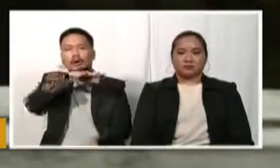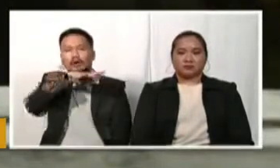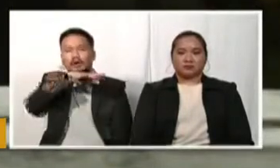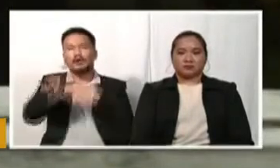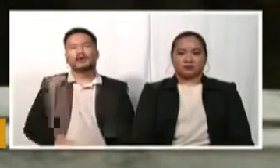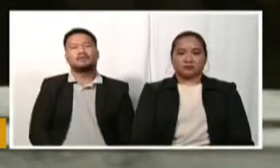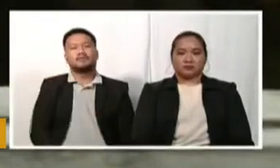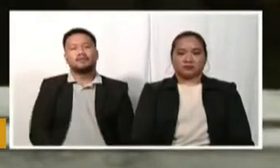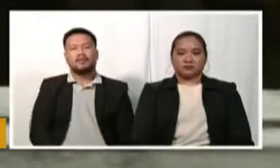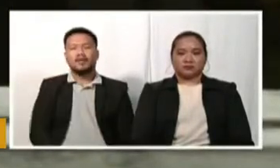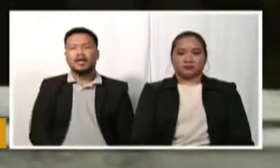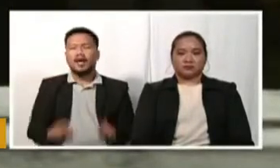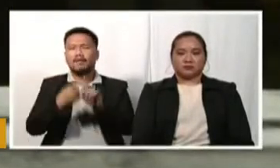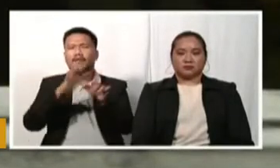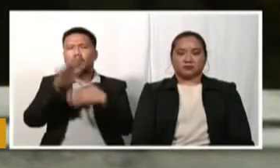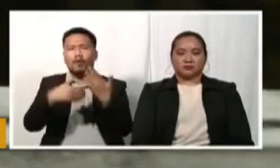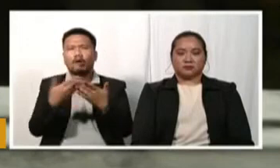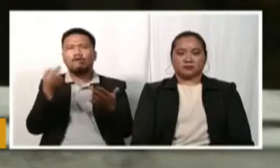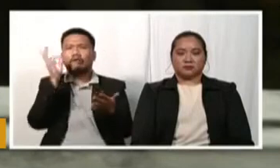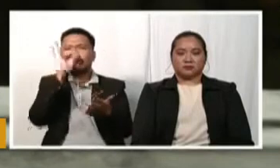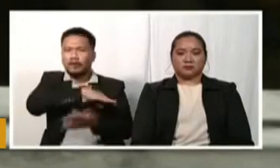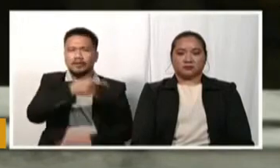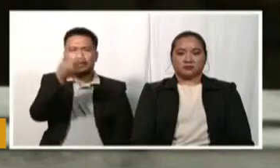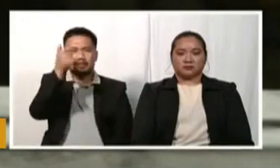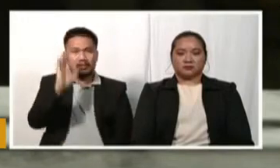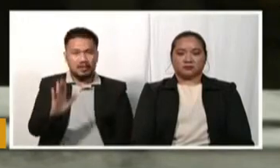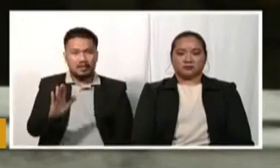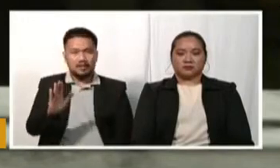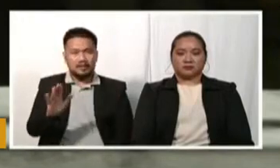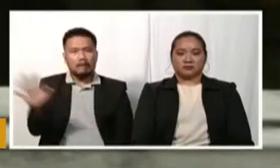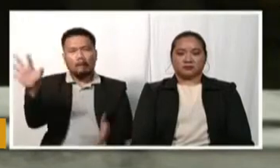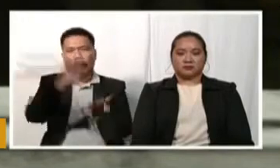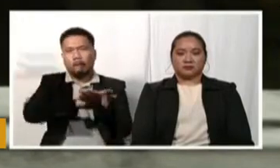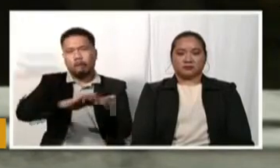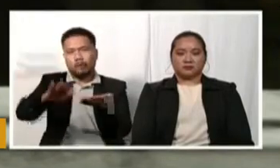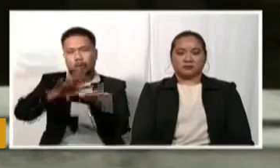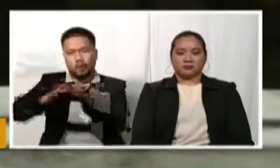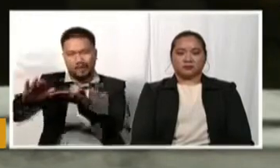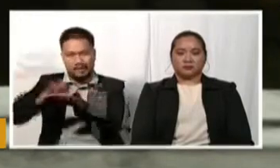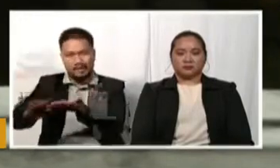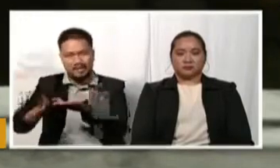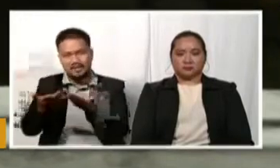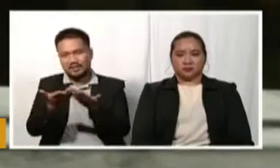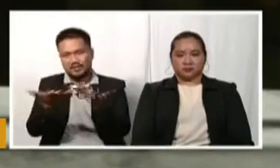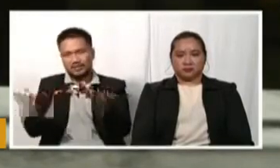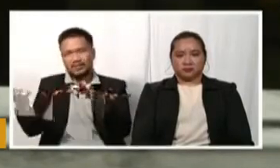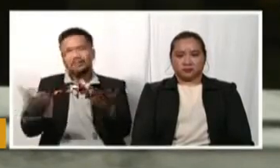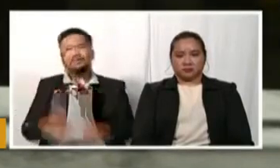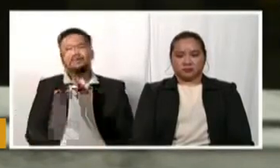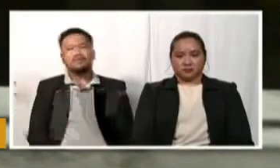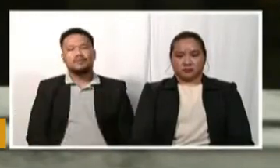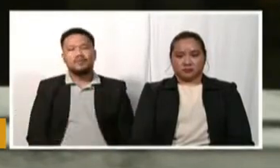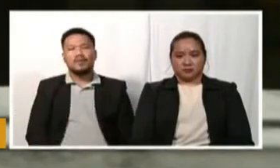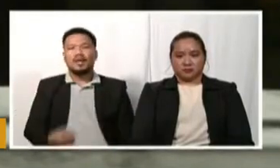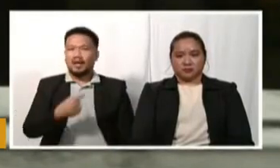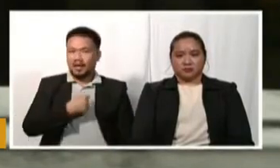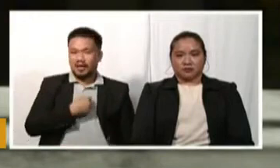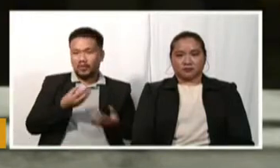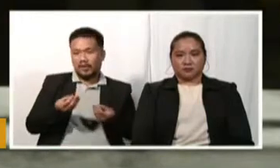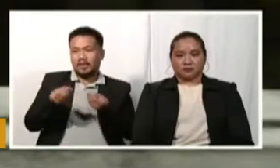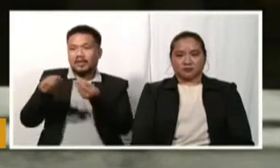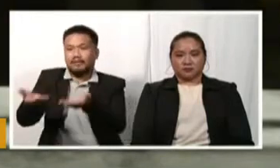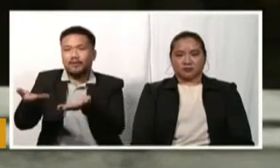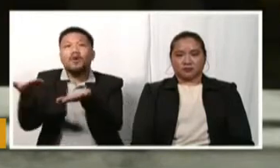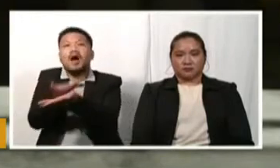impurities, and from all your idols, I will cleanse you. I will give you a